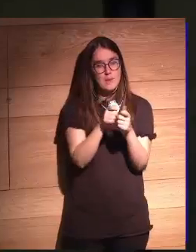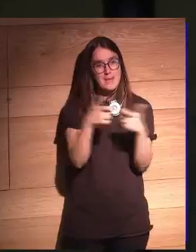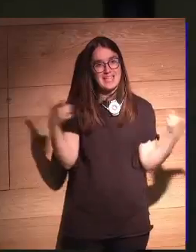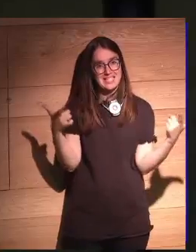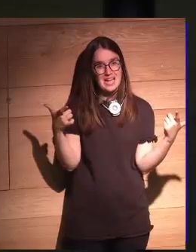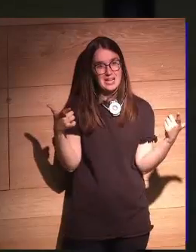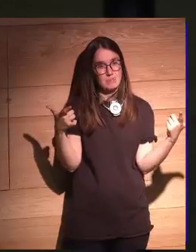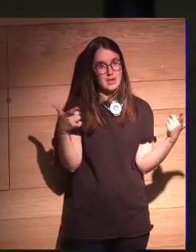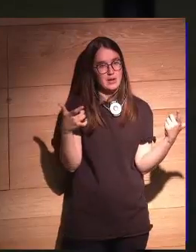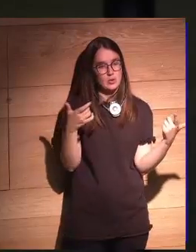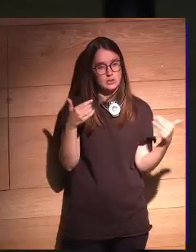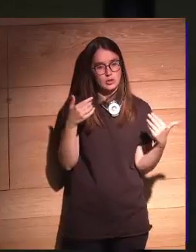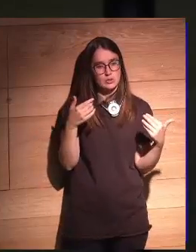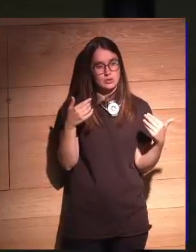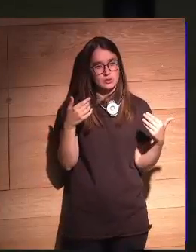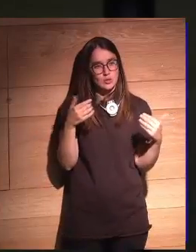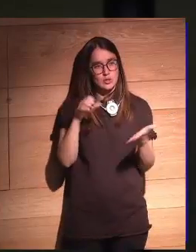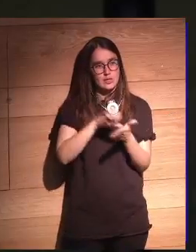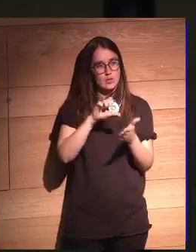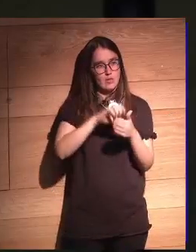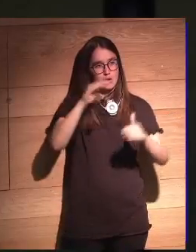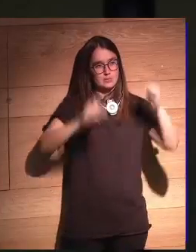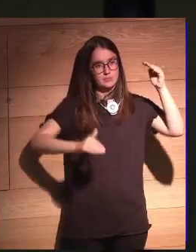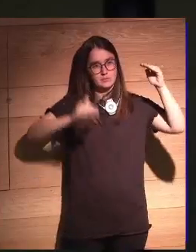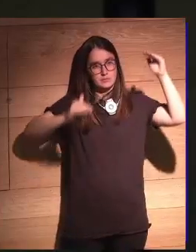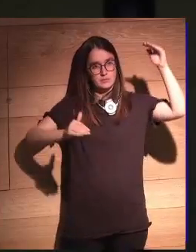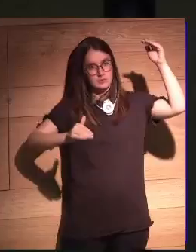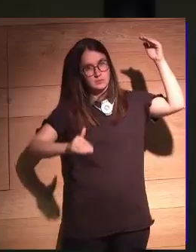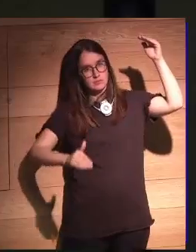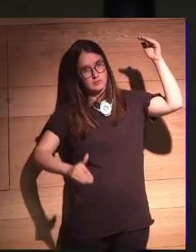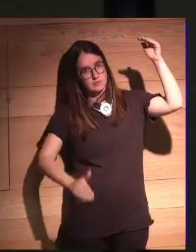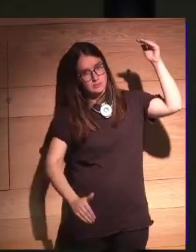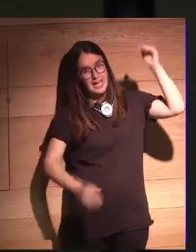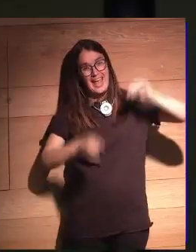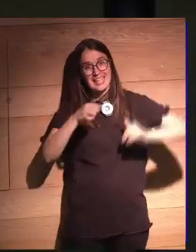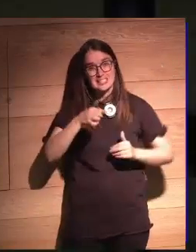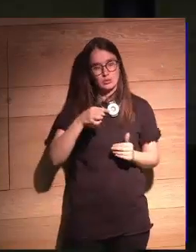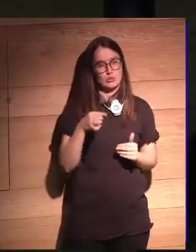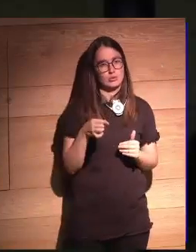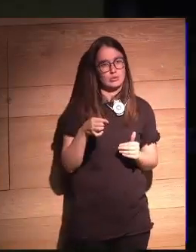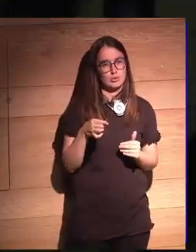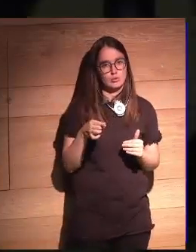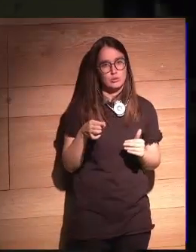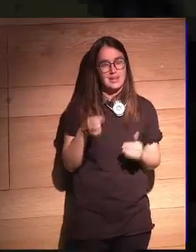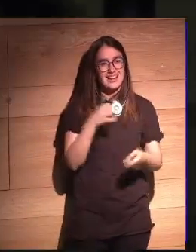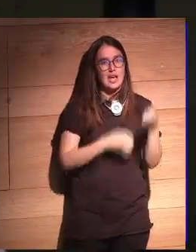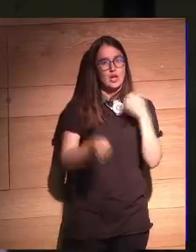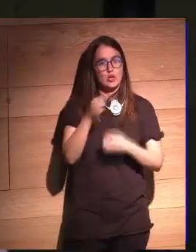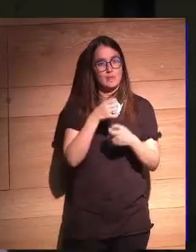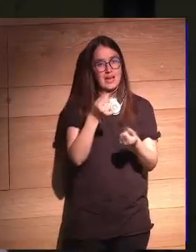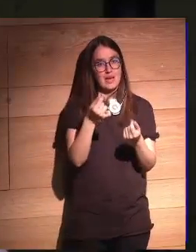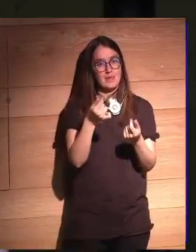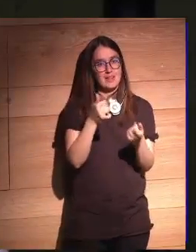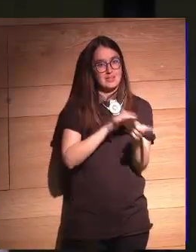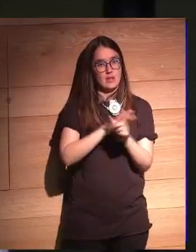to some extent, the more this becomes a drag on the very capitalist political economies that are creating the inequality